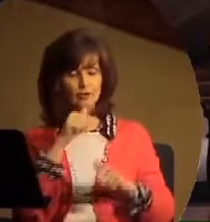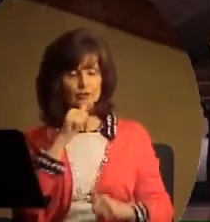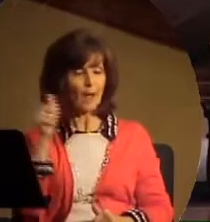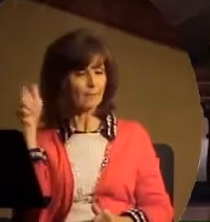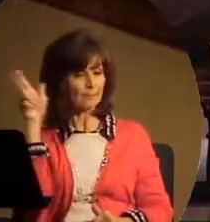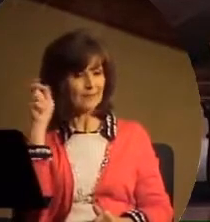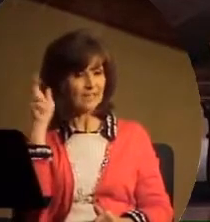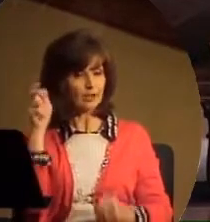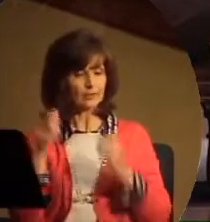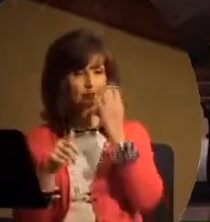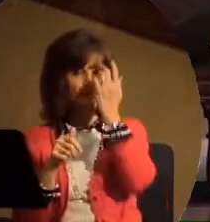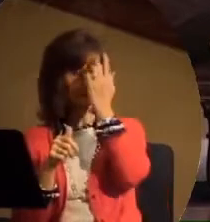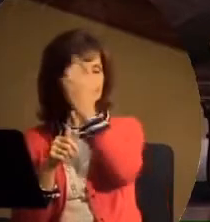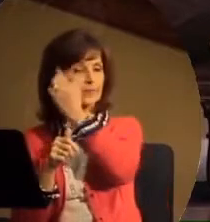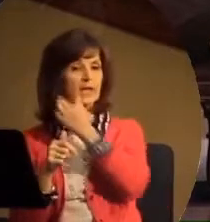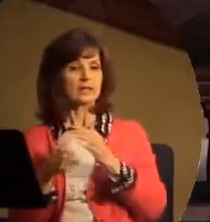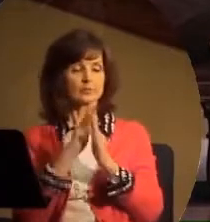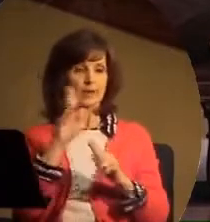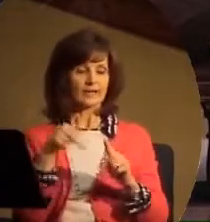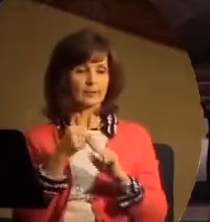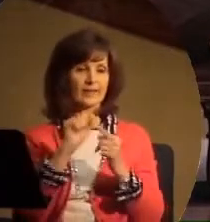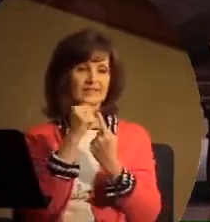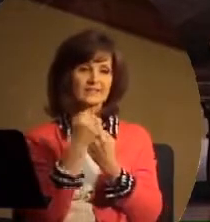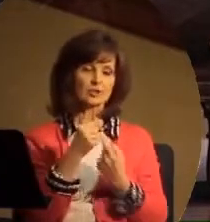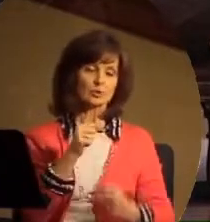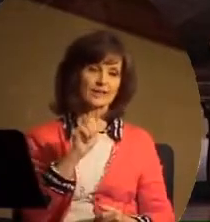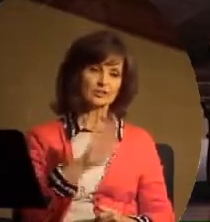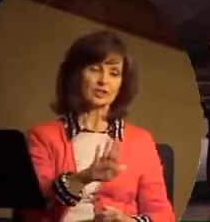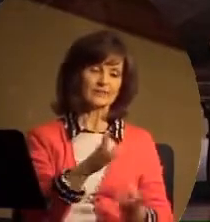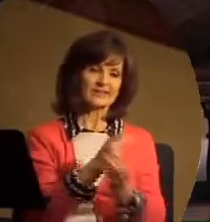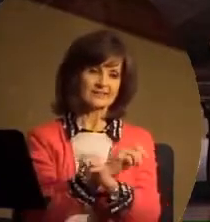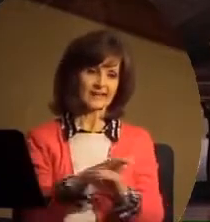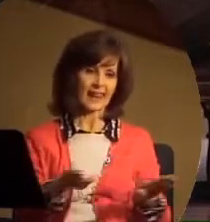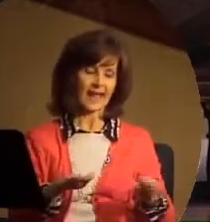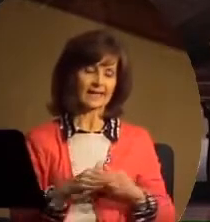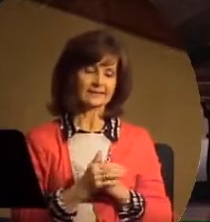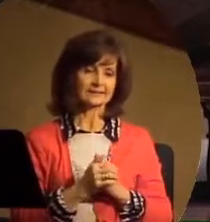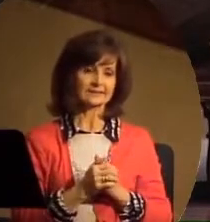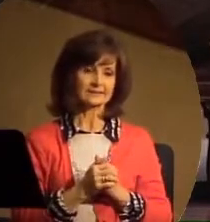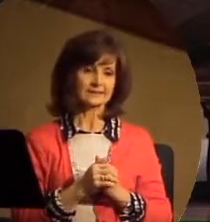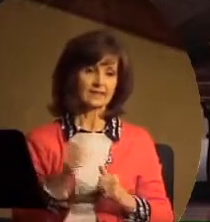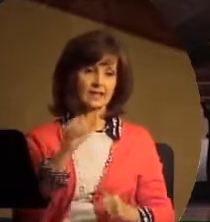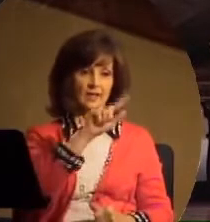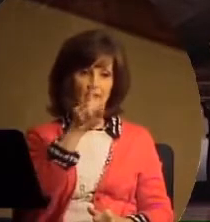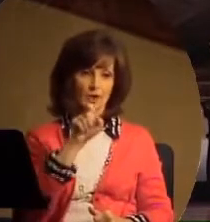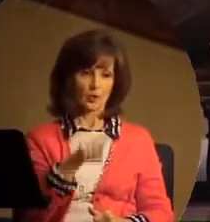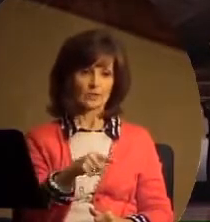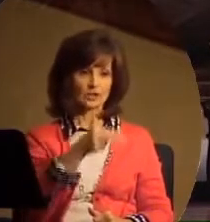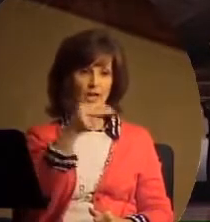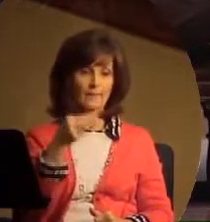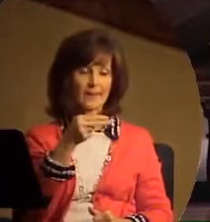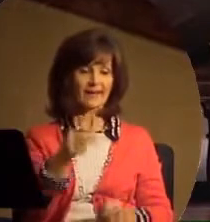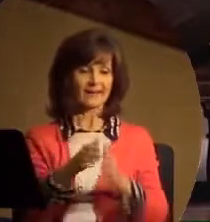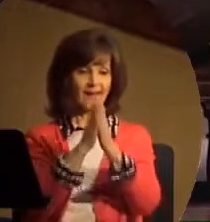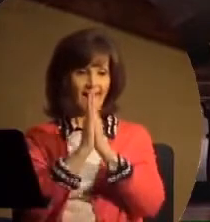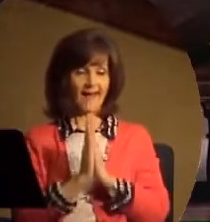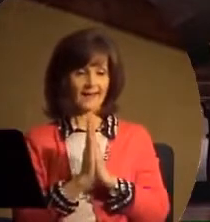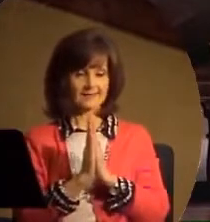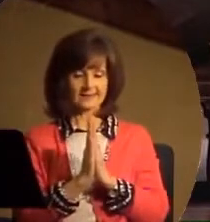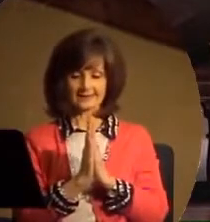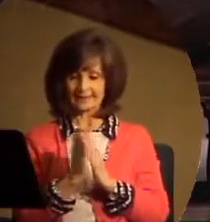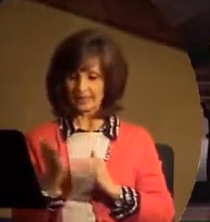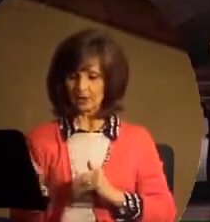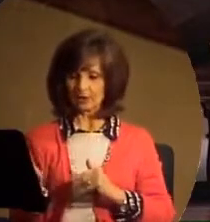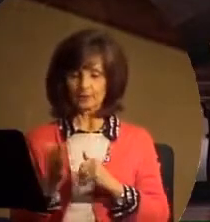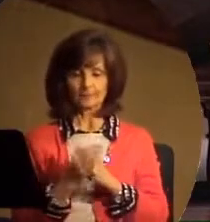was praying about the situation of his land. I guess maybe the question that Habakkuk is asking at this